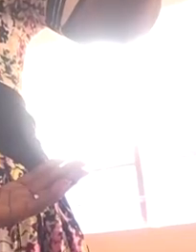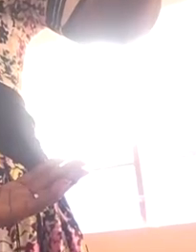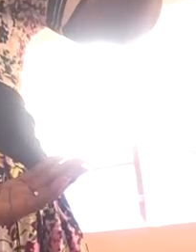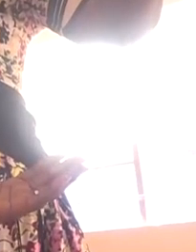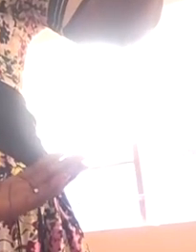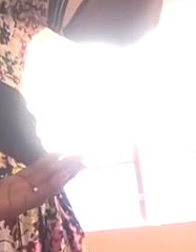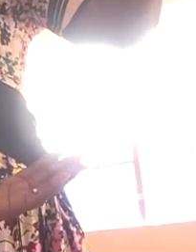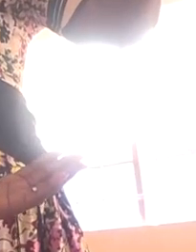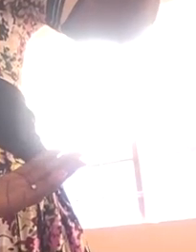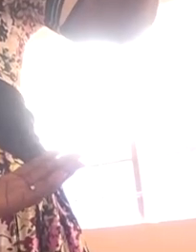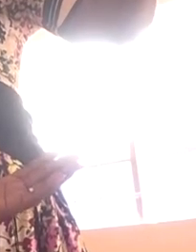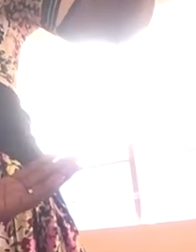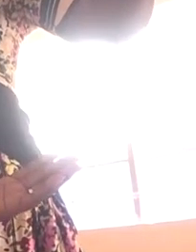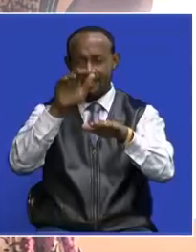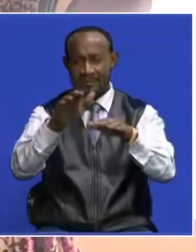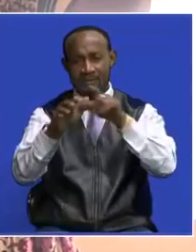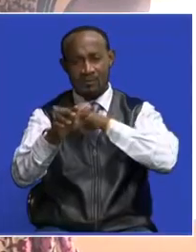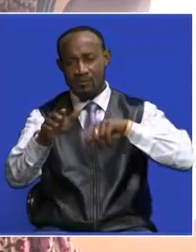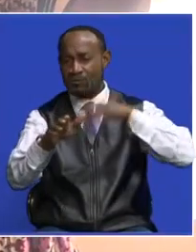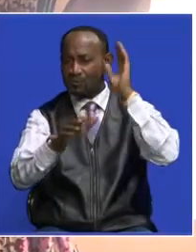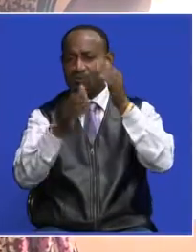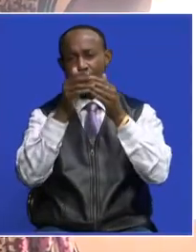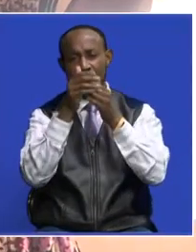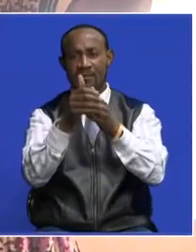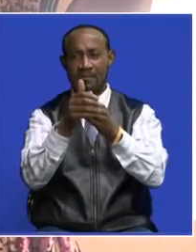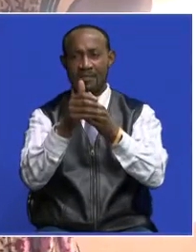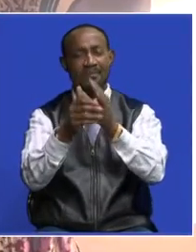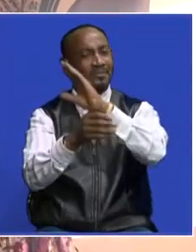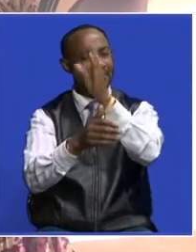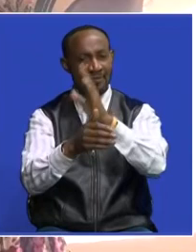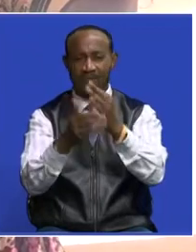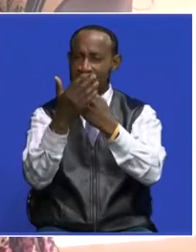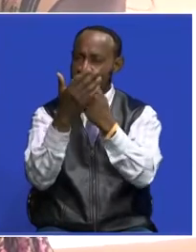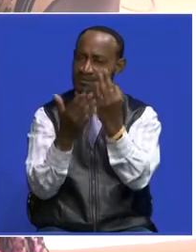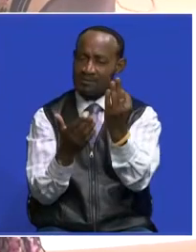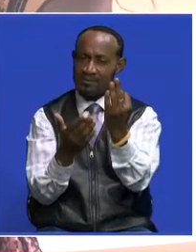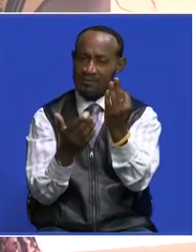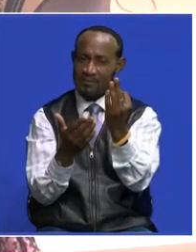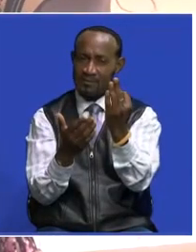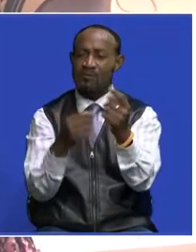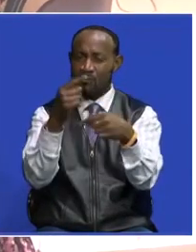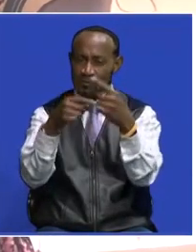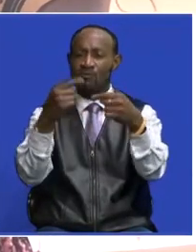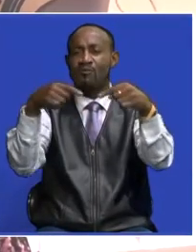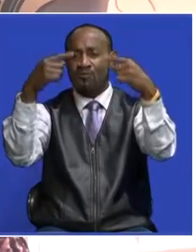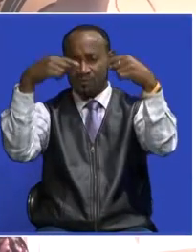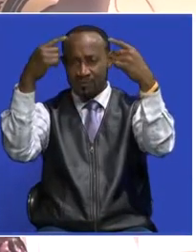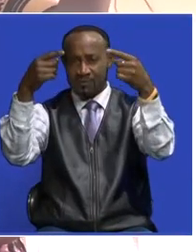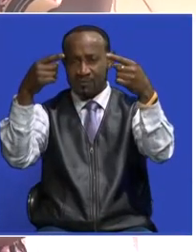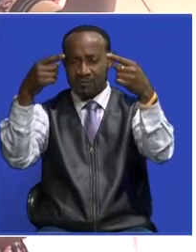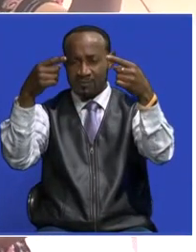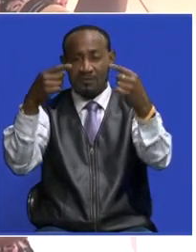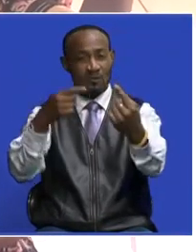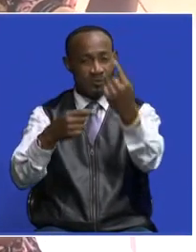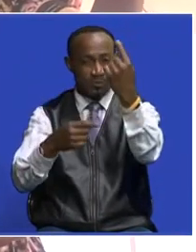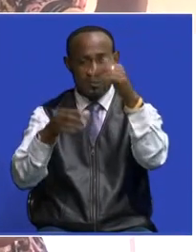Every step you take, yes, the Lord shall guide you. Yes. You shall never fail. Yes. You shall win the success. Amen. The one